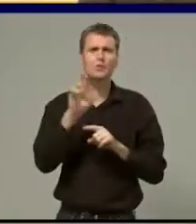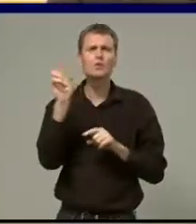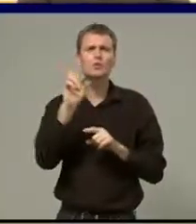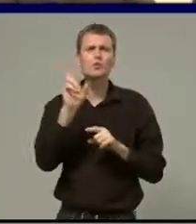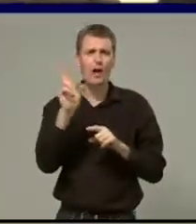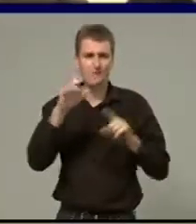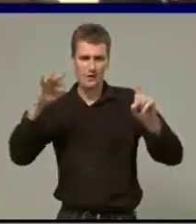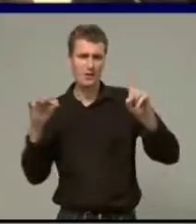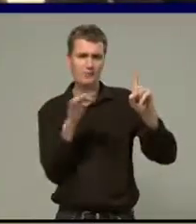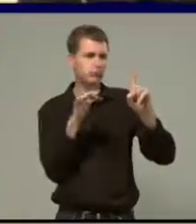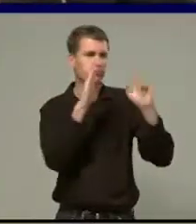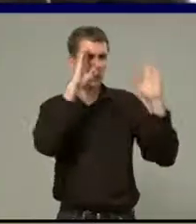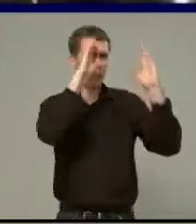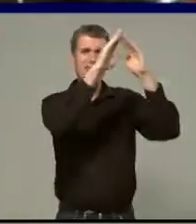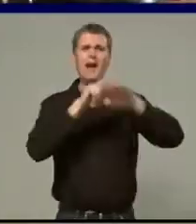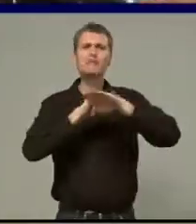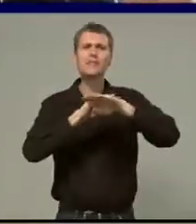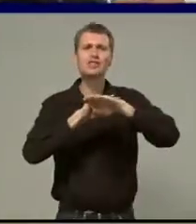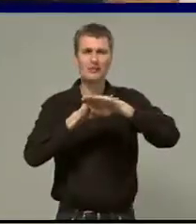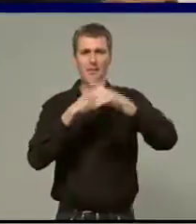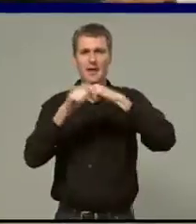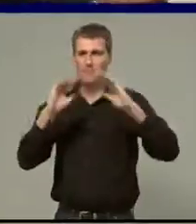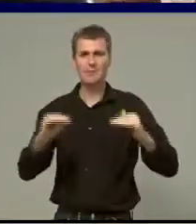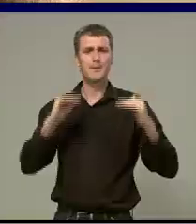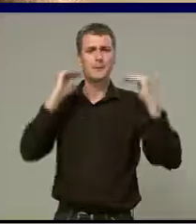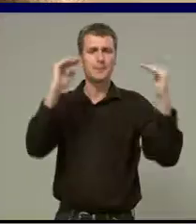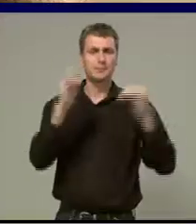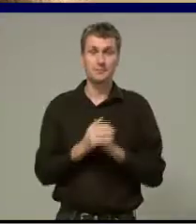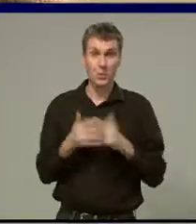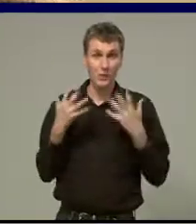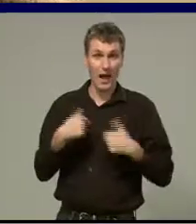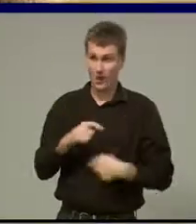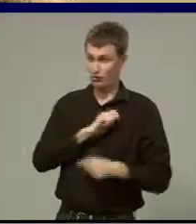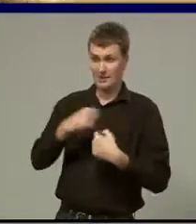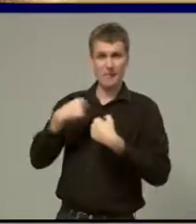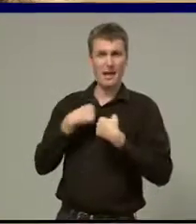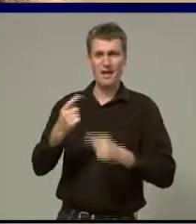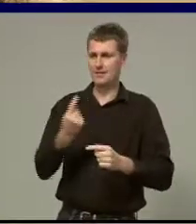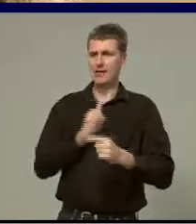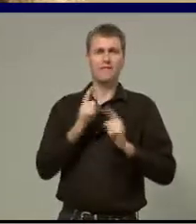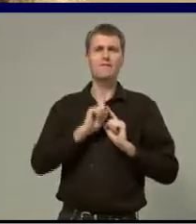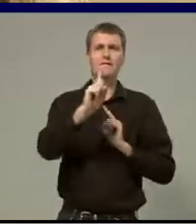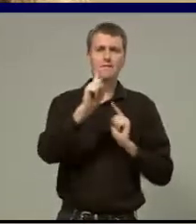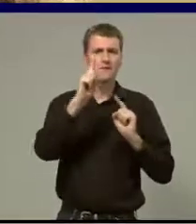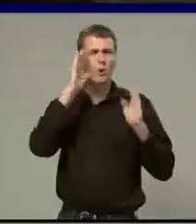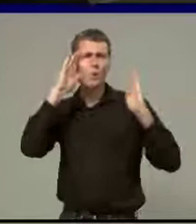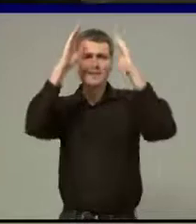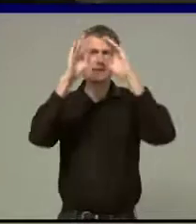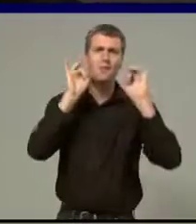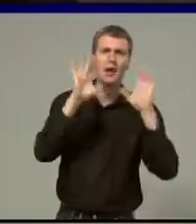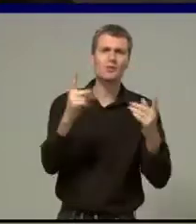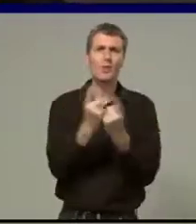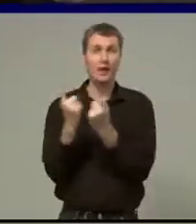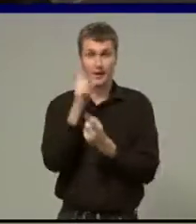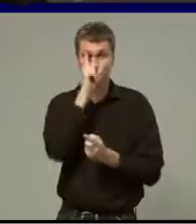apprentices officially moving up the ranks. Now I am trusted to go off on my own to do wizardly and magical ads. Jack